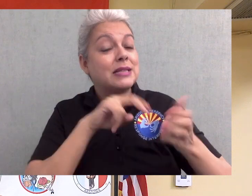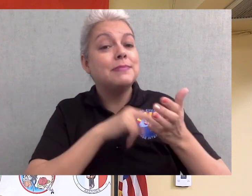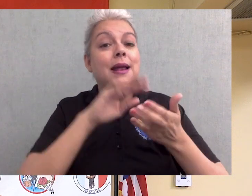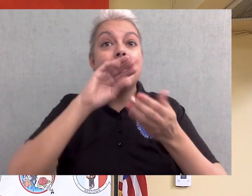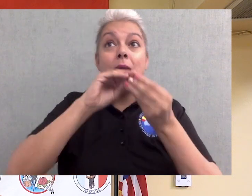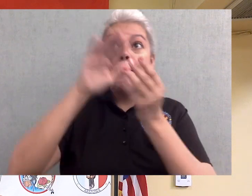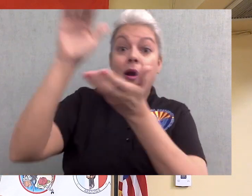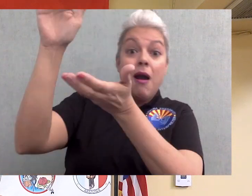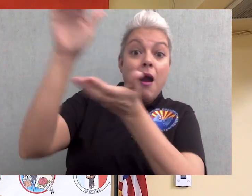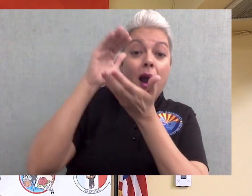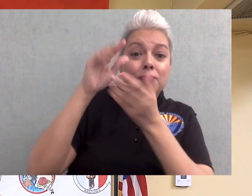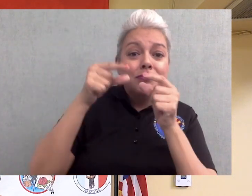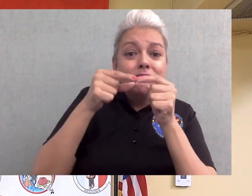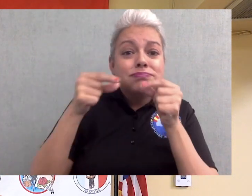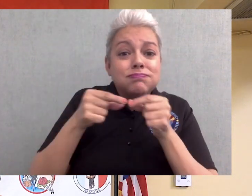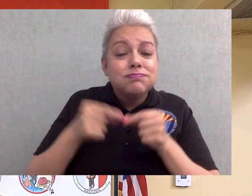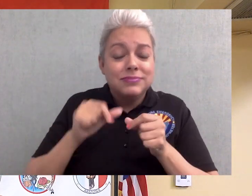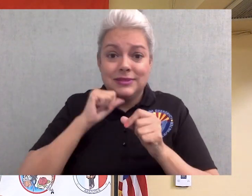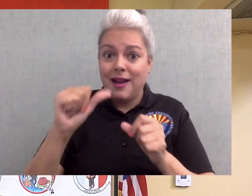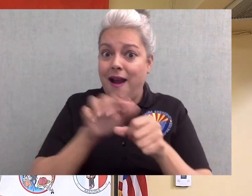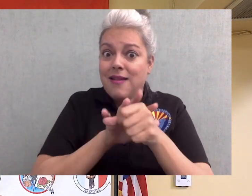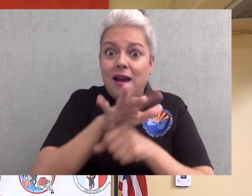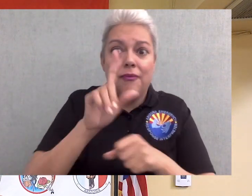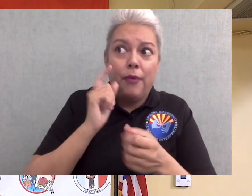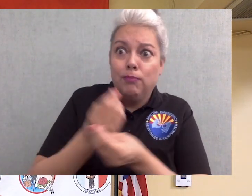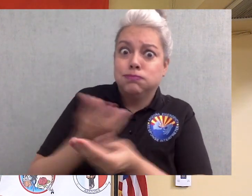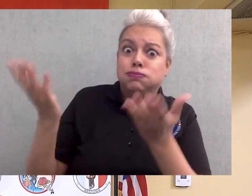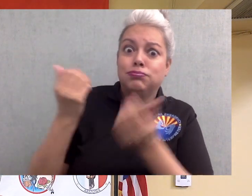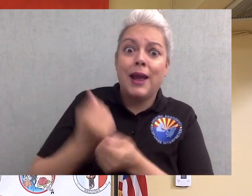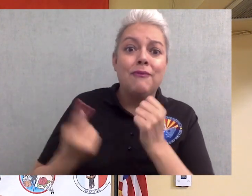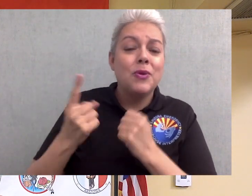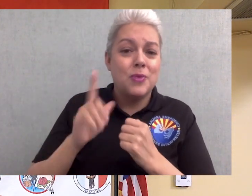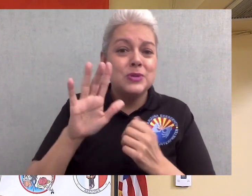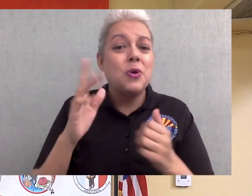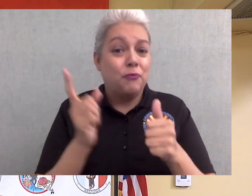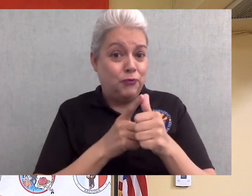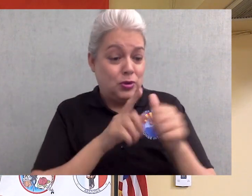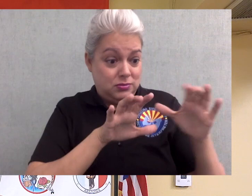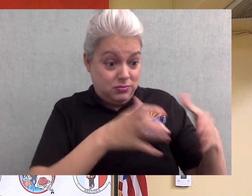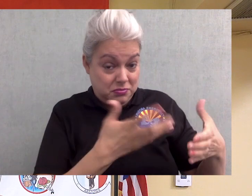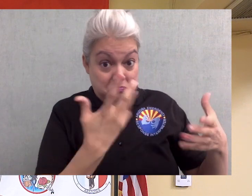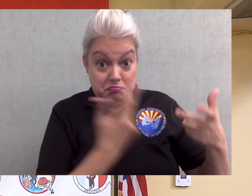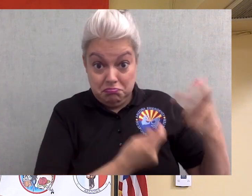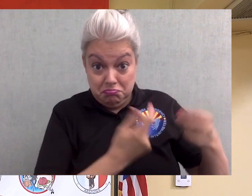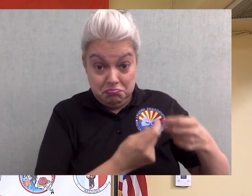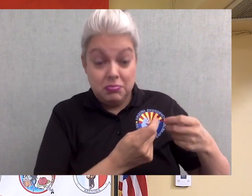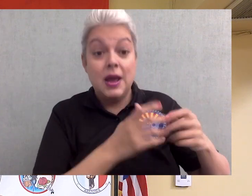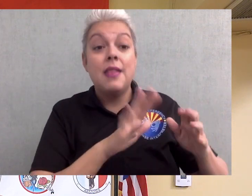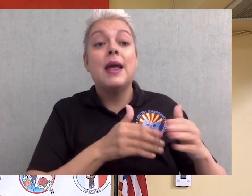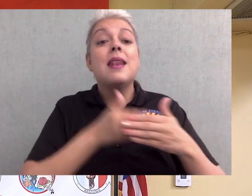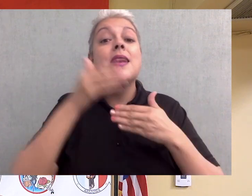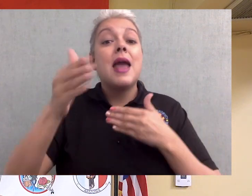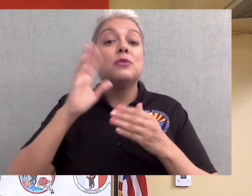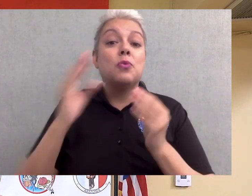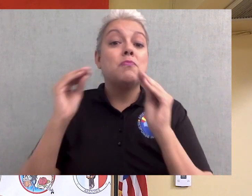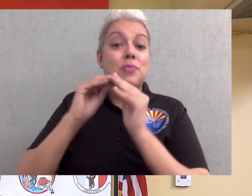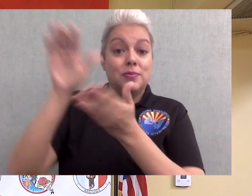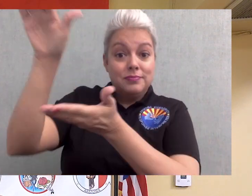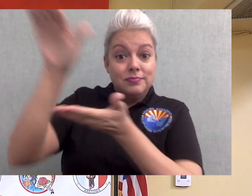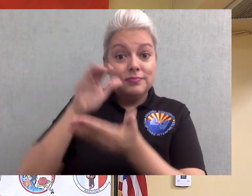of doses, we're not going to get very many. The second phase for more community folks will be probably happening more in March and April.